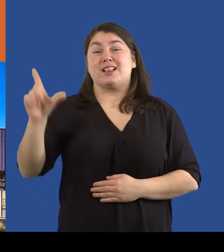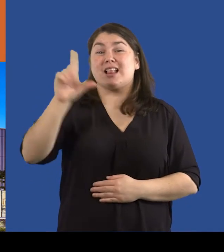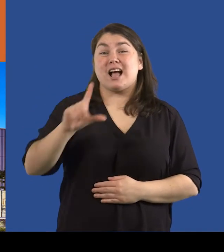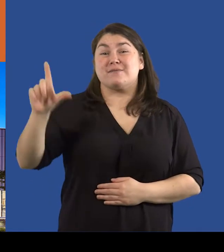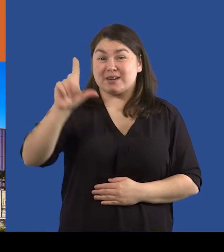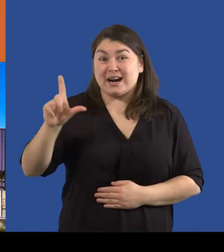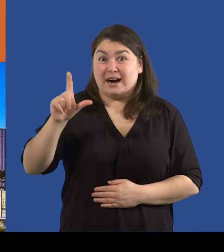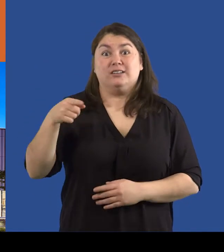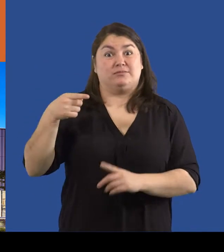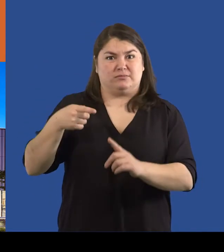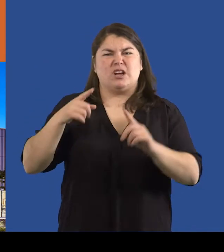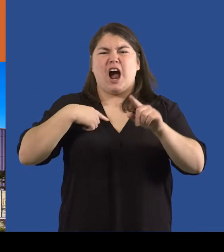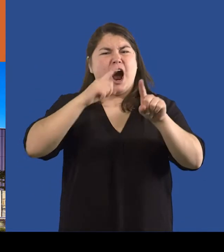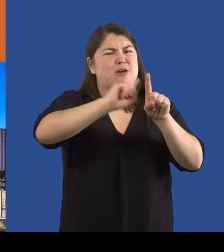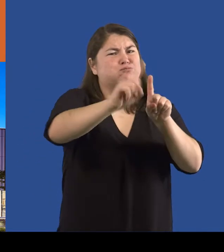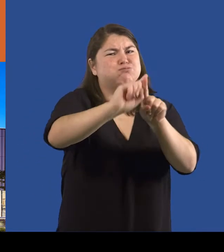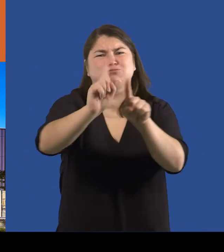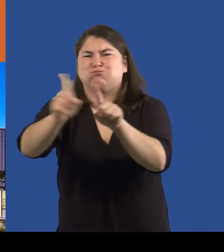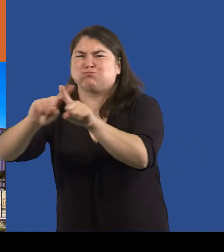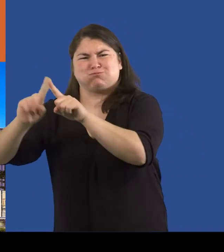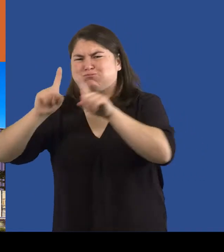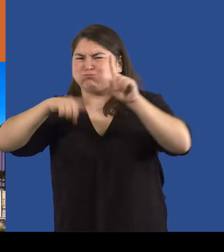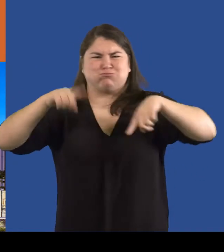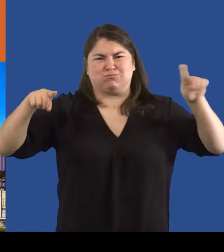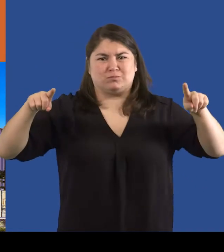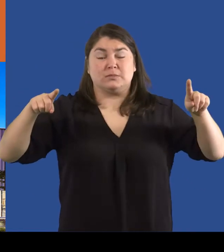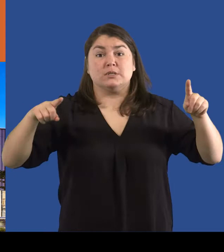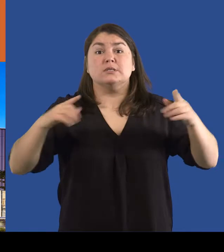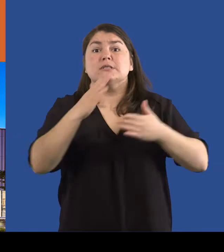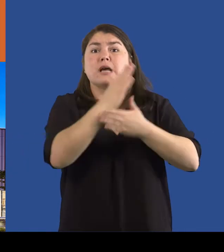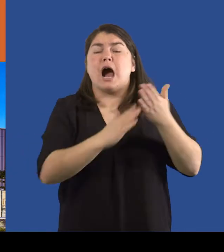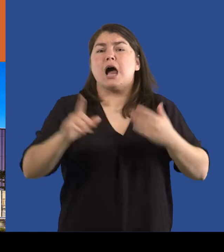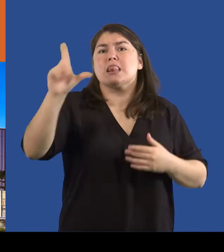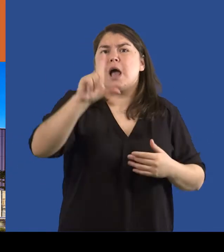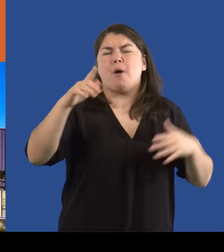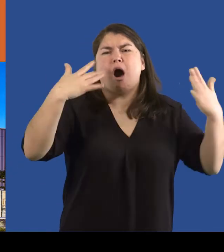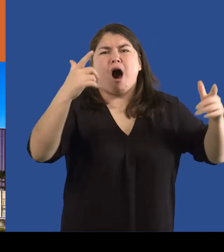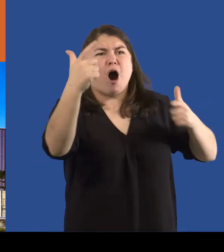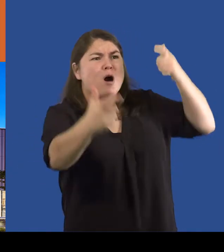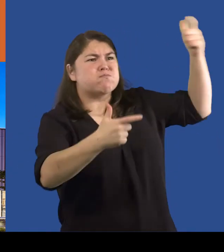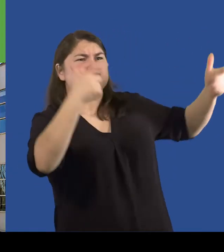All libraries are different. Some libraries are big.